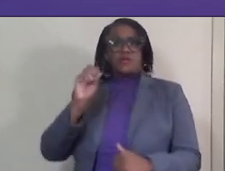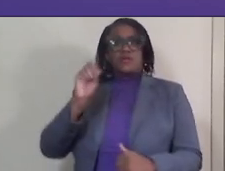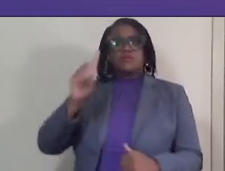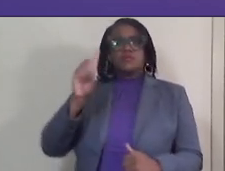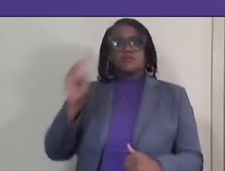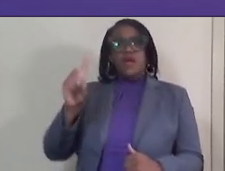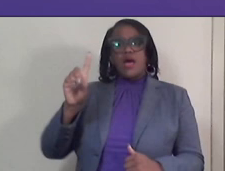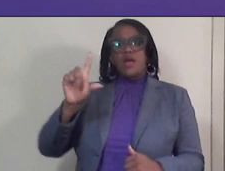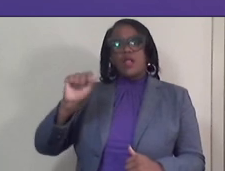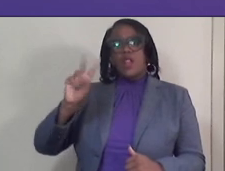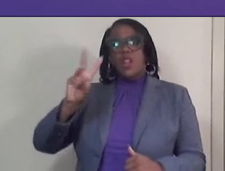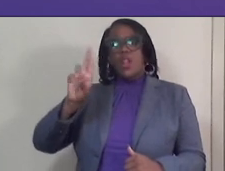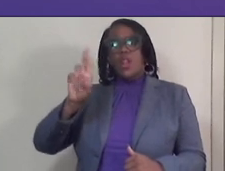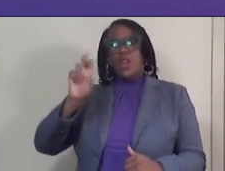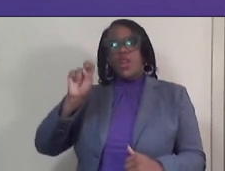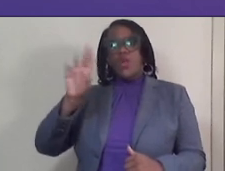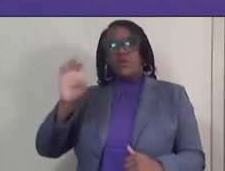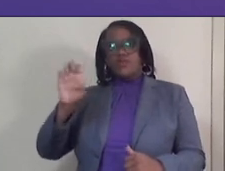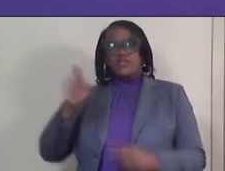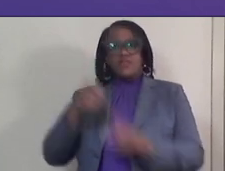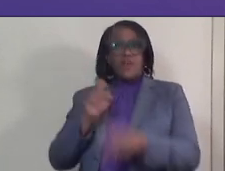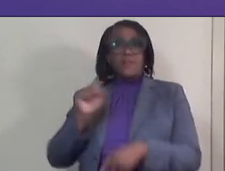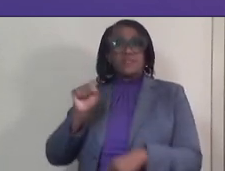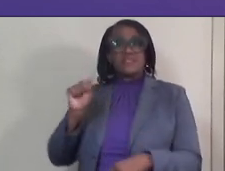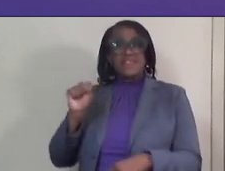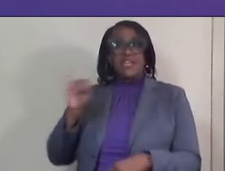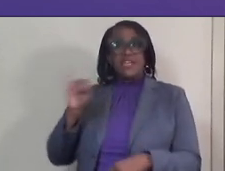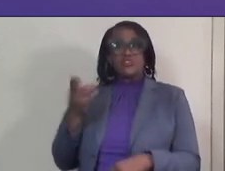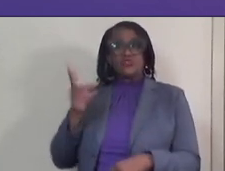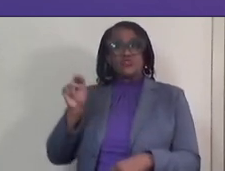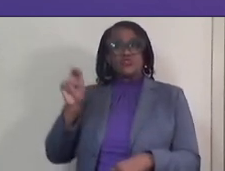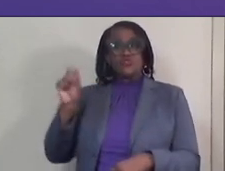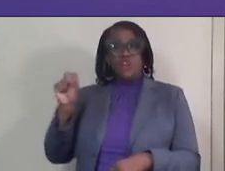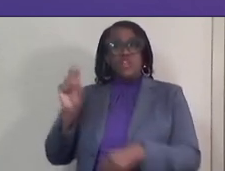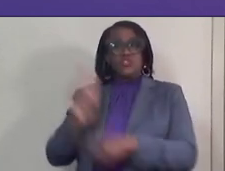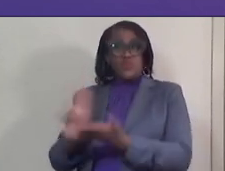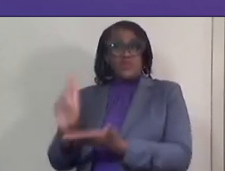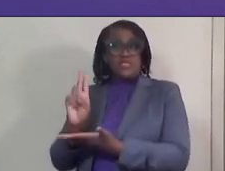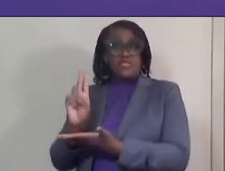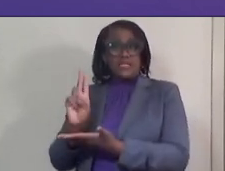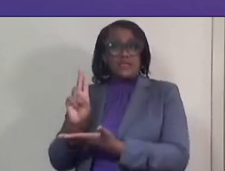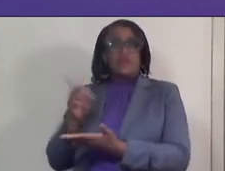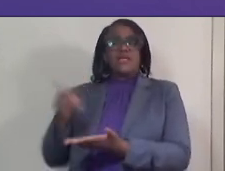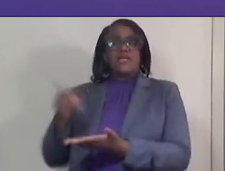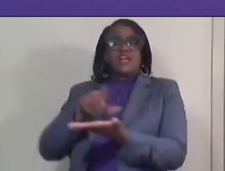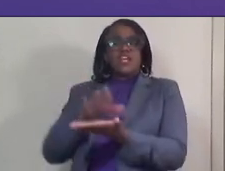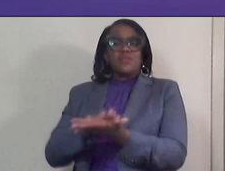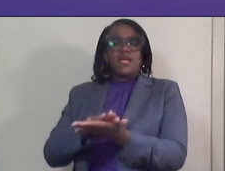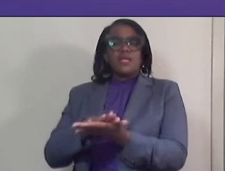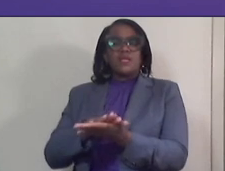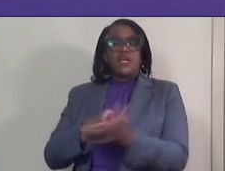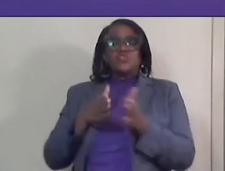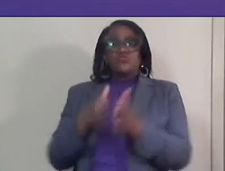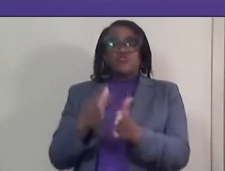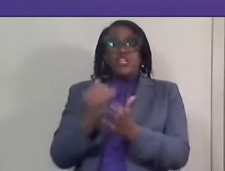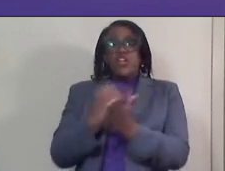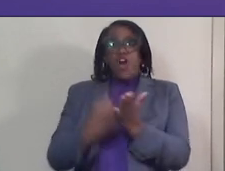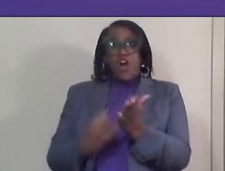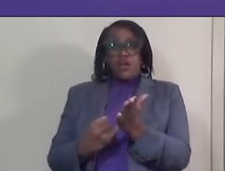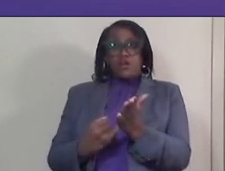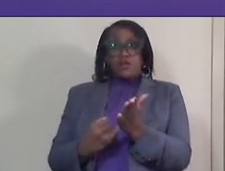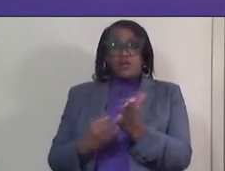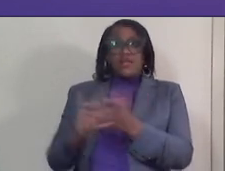John's University, started an archive to document street art commemorating George